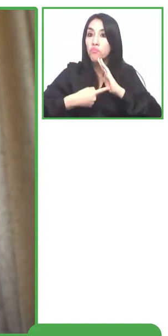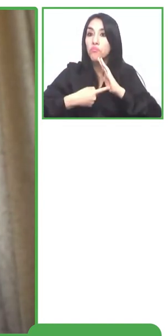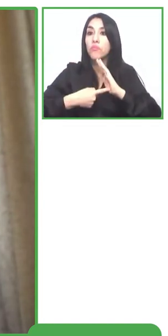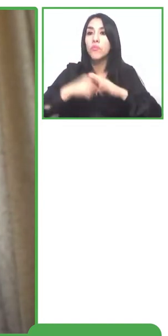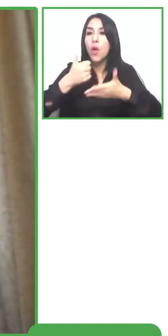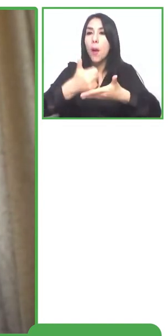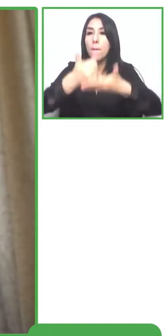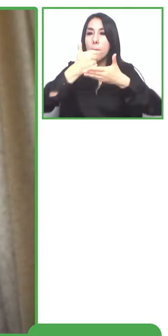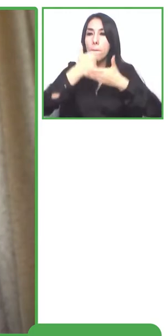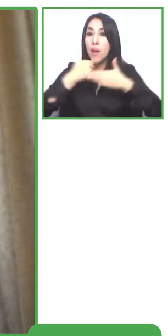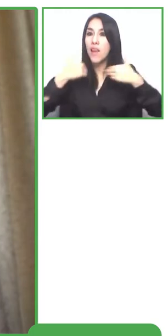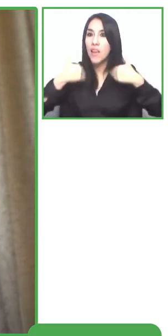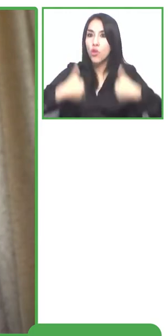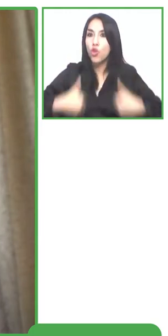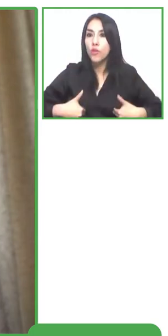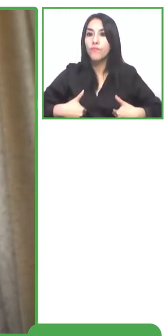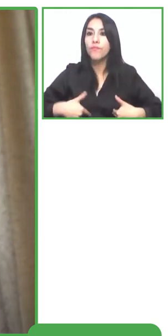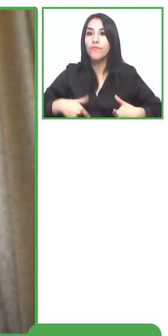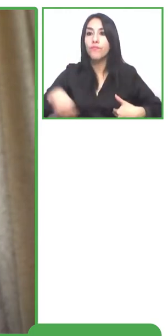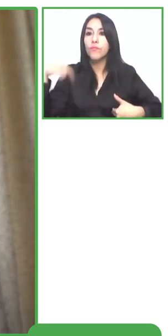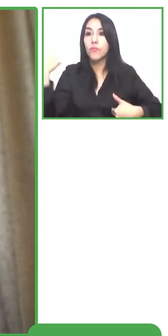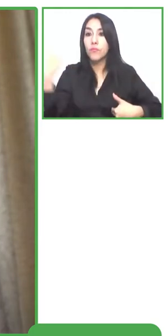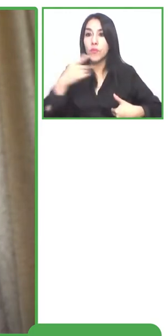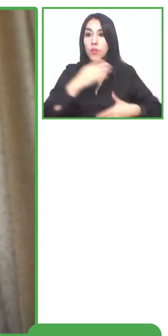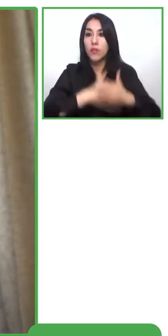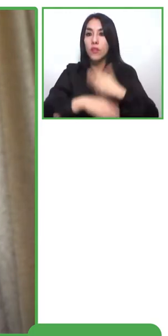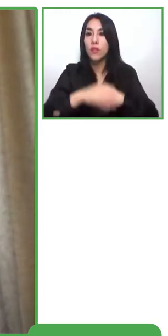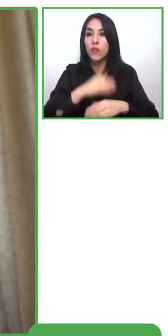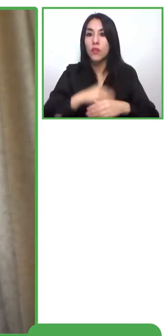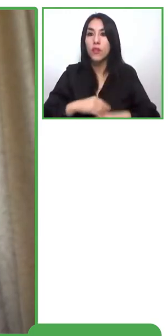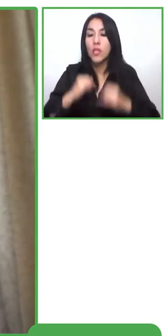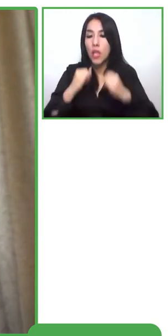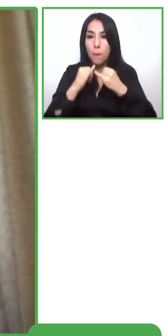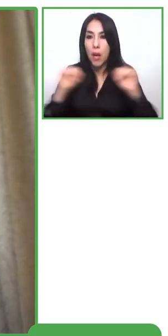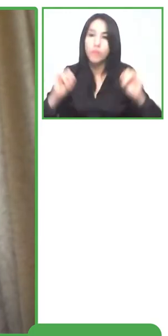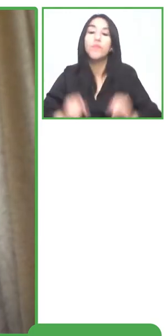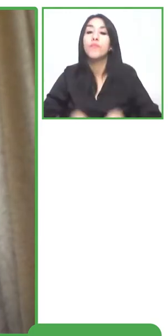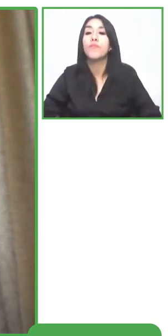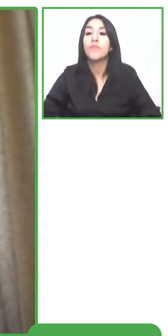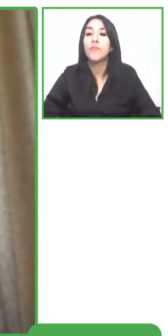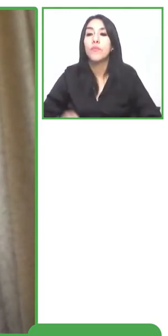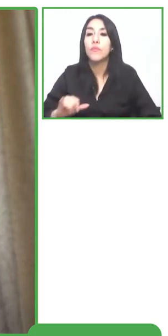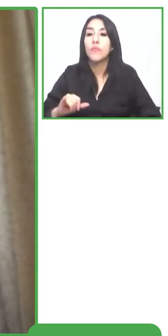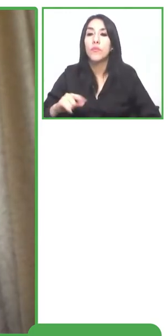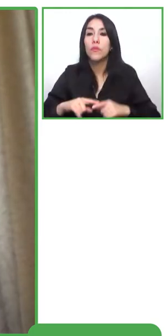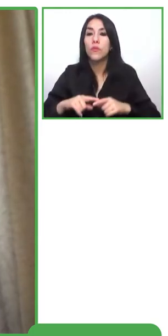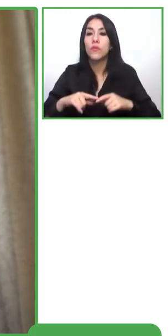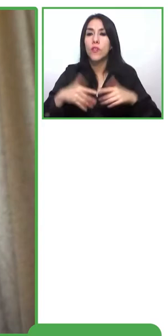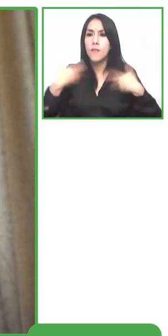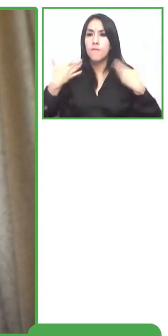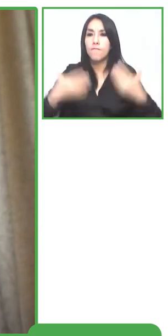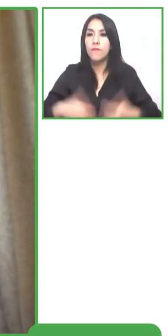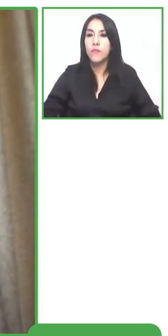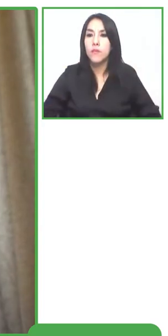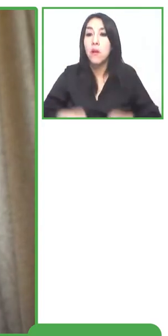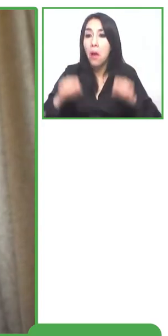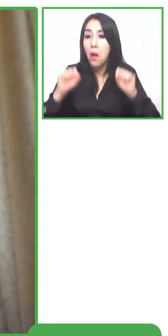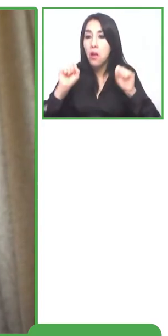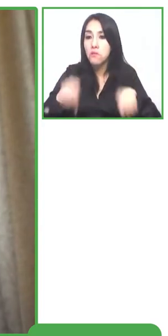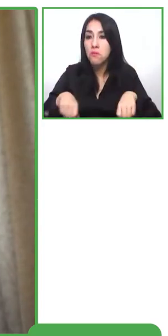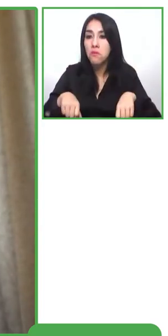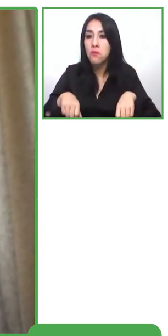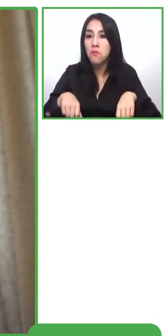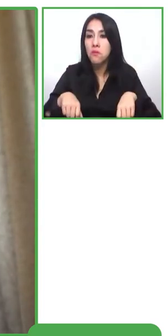independent and to have the ability to make our own decisions in the different areas of